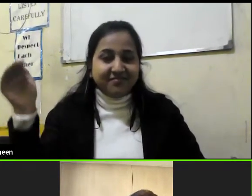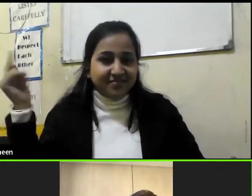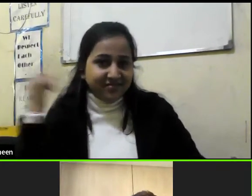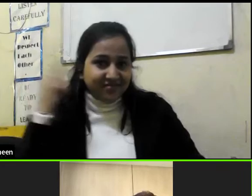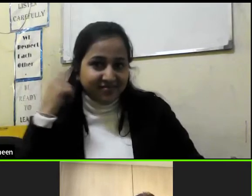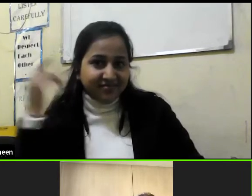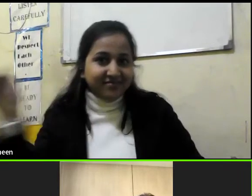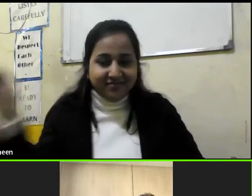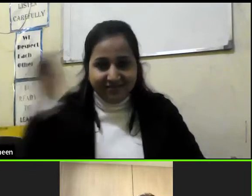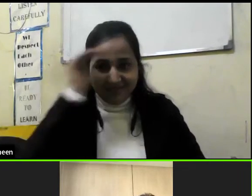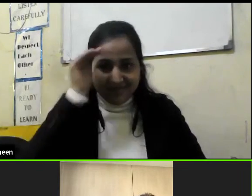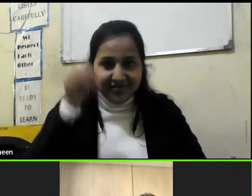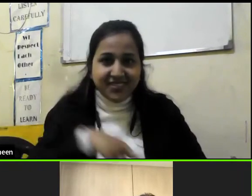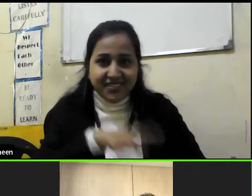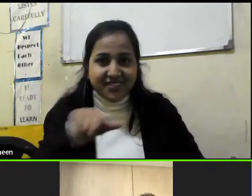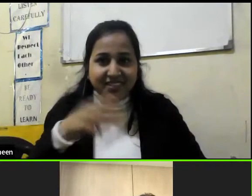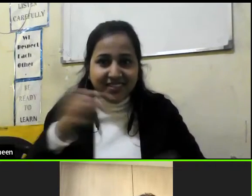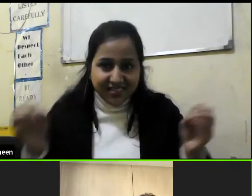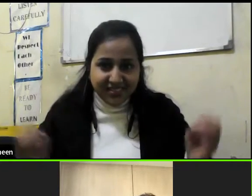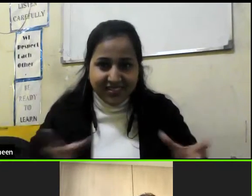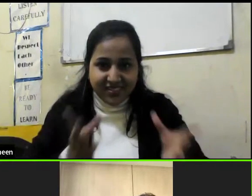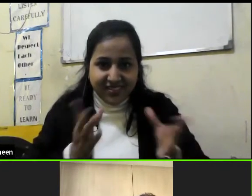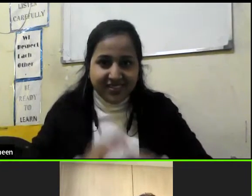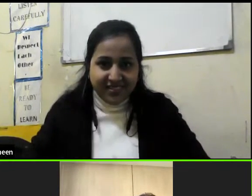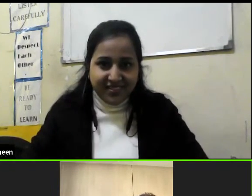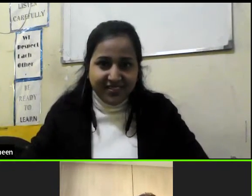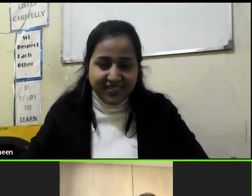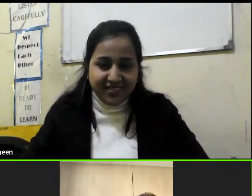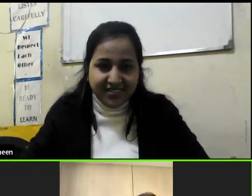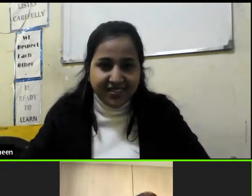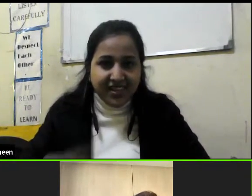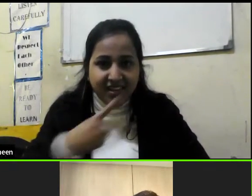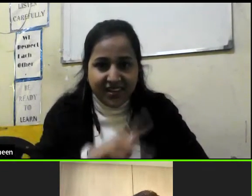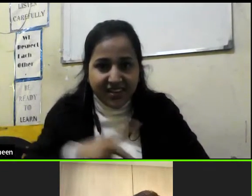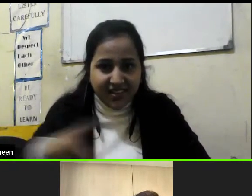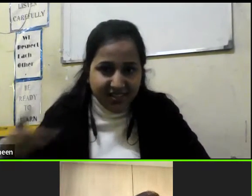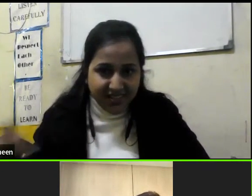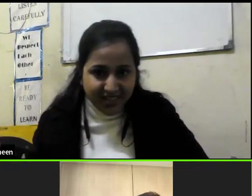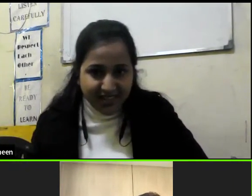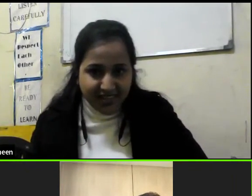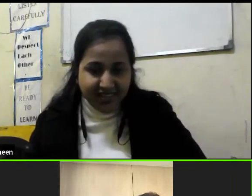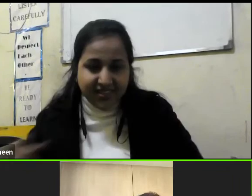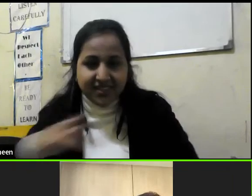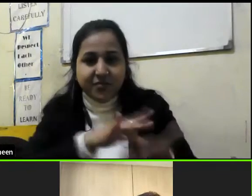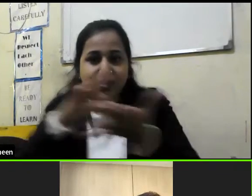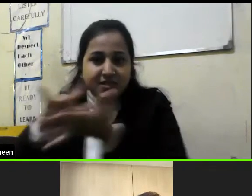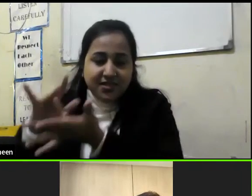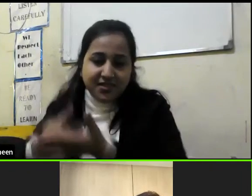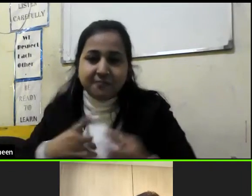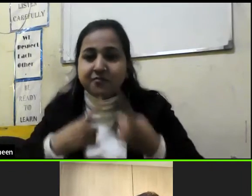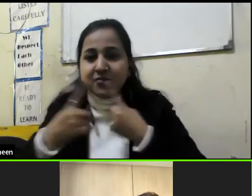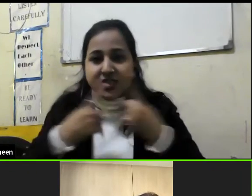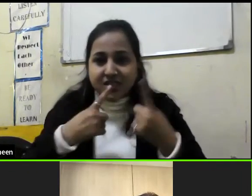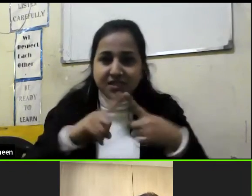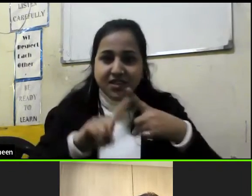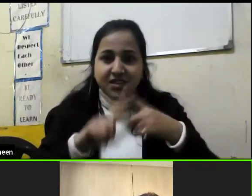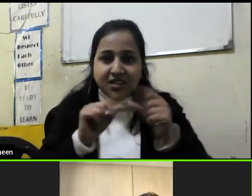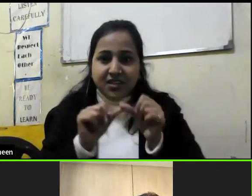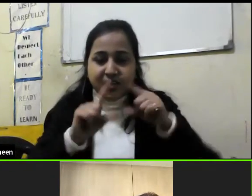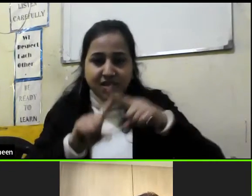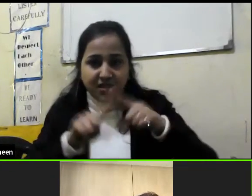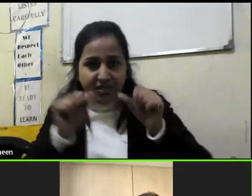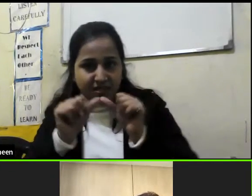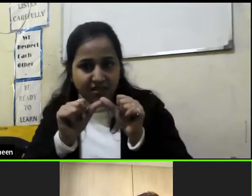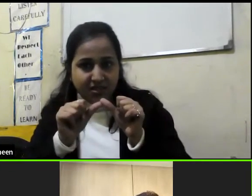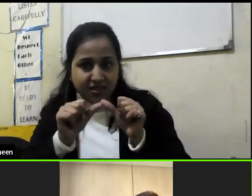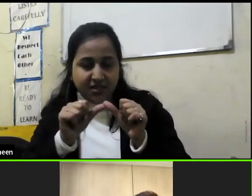have started from different industries. Tata Power Group, so Powerlinks is a